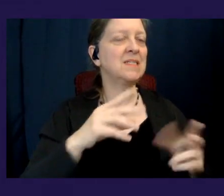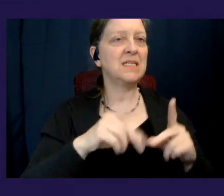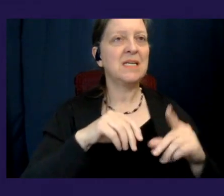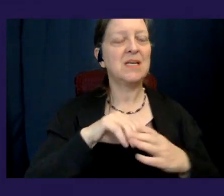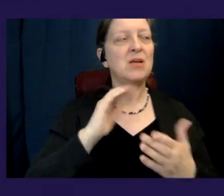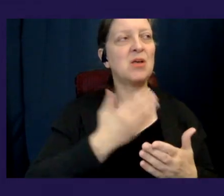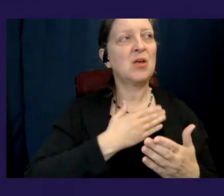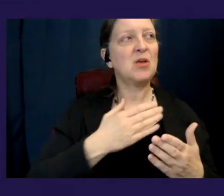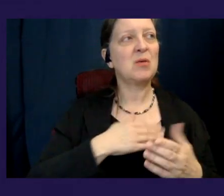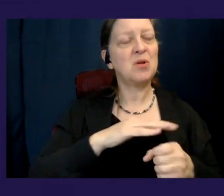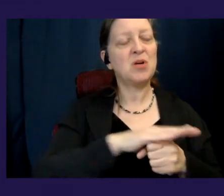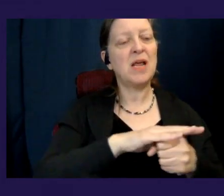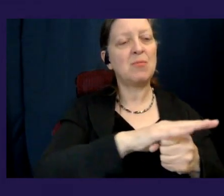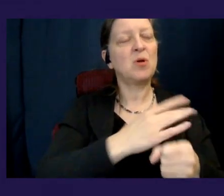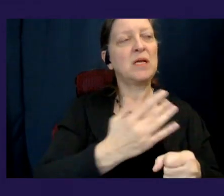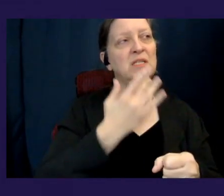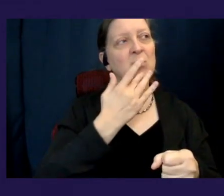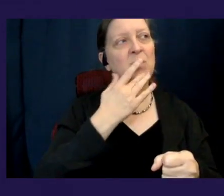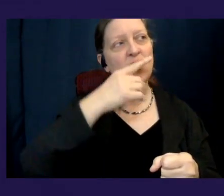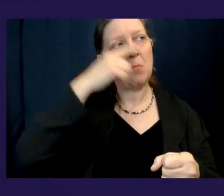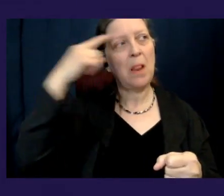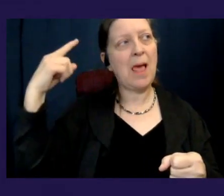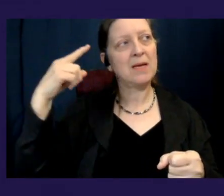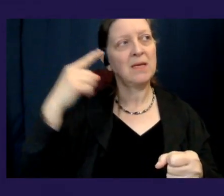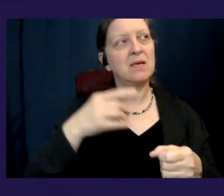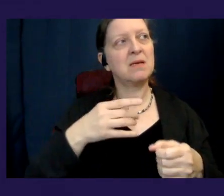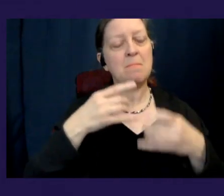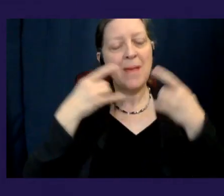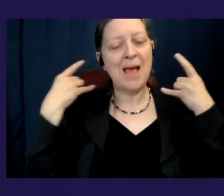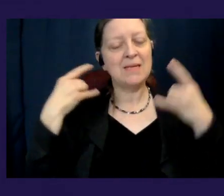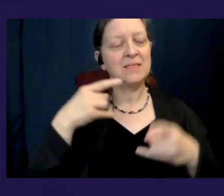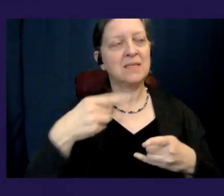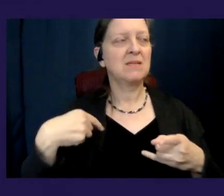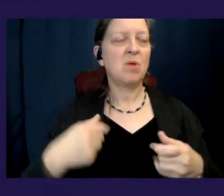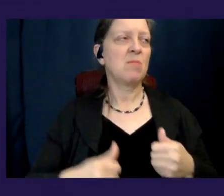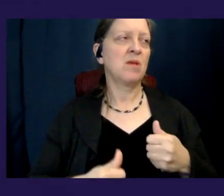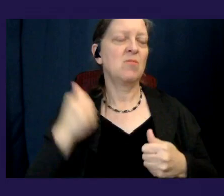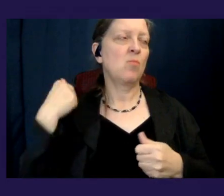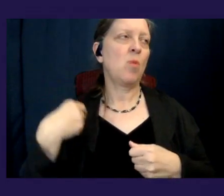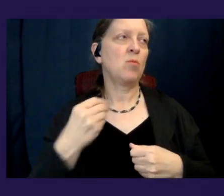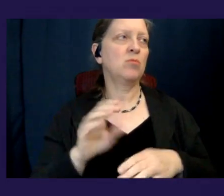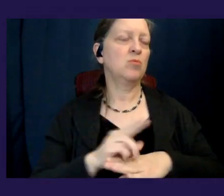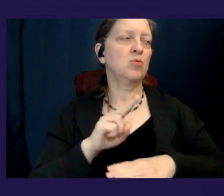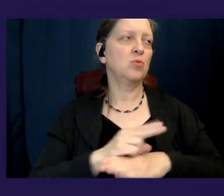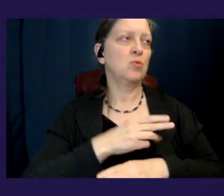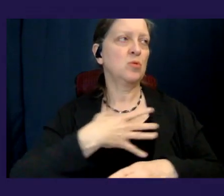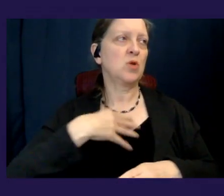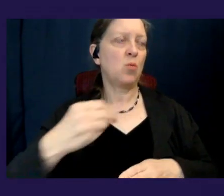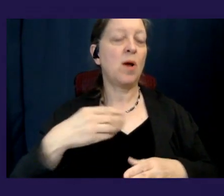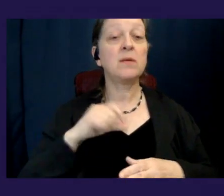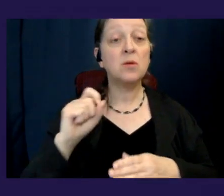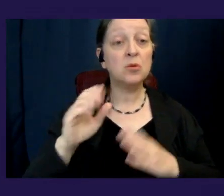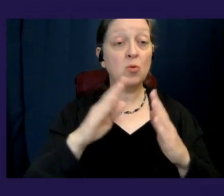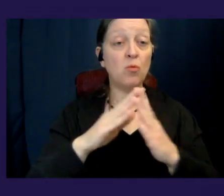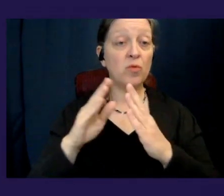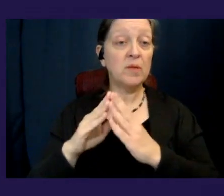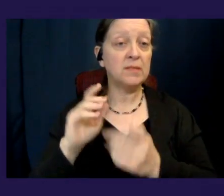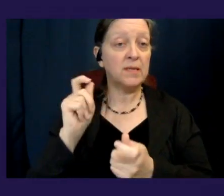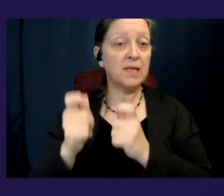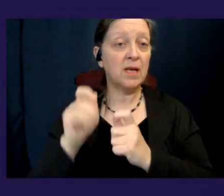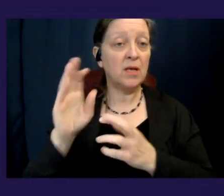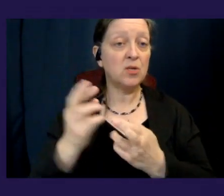black face masks and are probably not going to wear the white ones that you disseminate. And so the city was able to adjust their resourcing